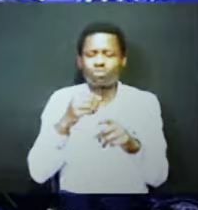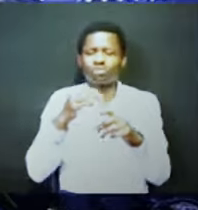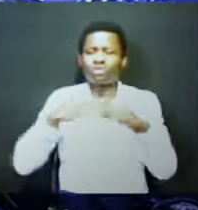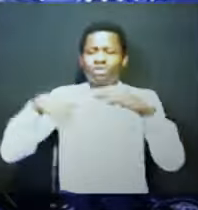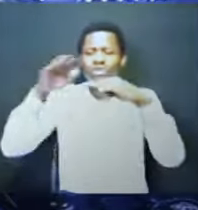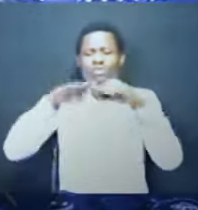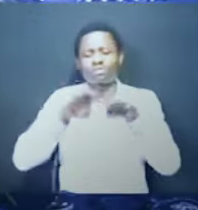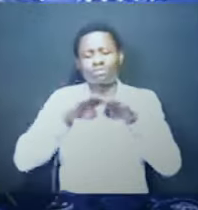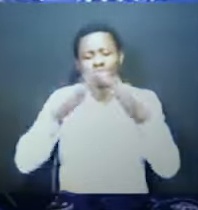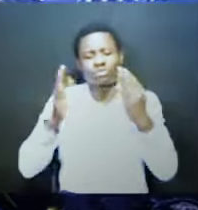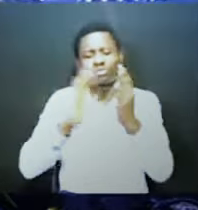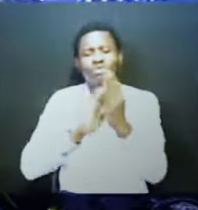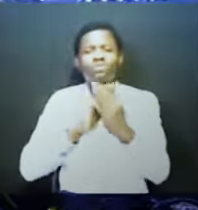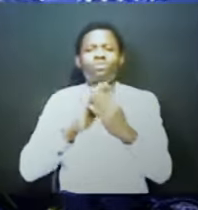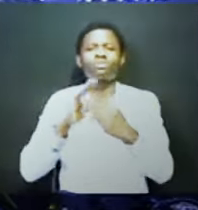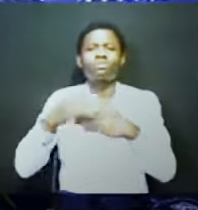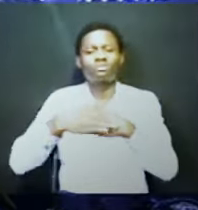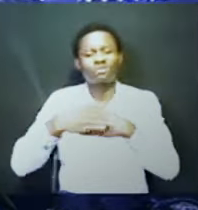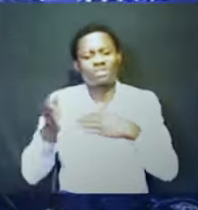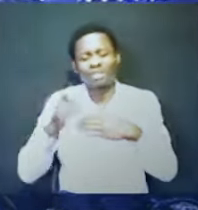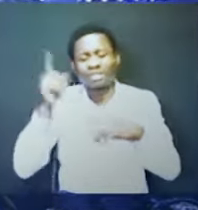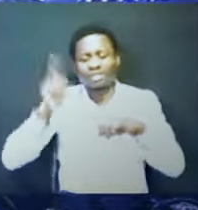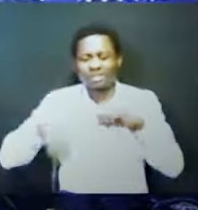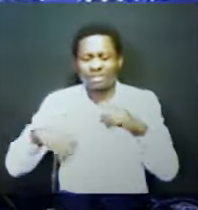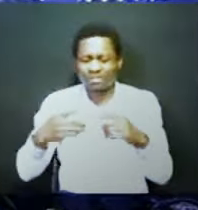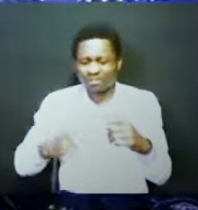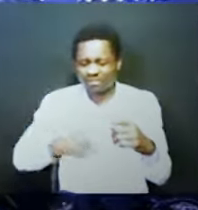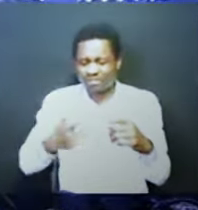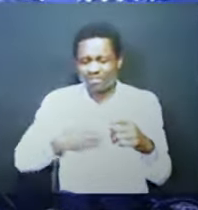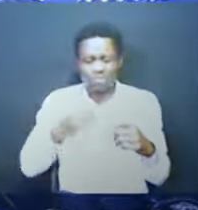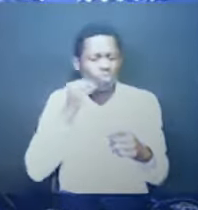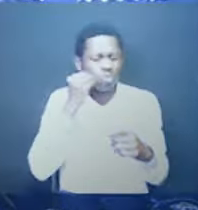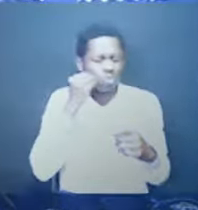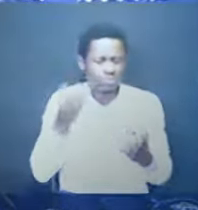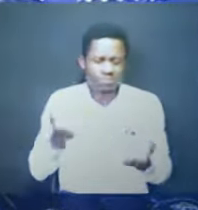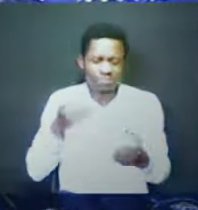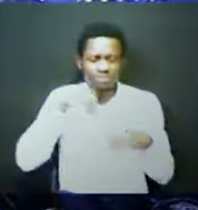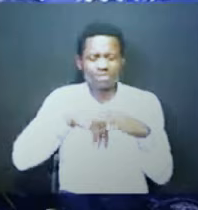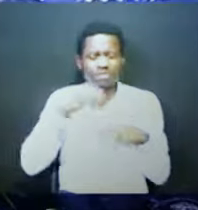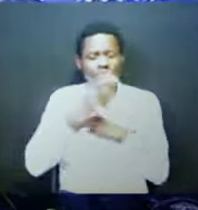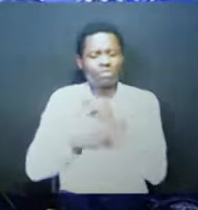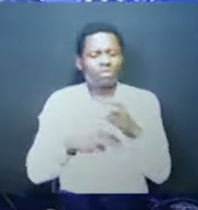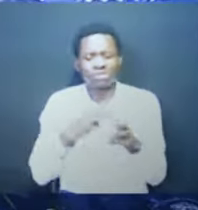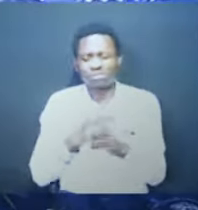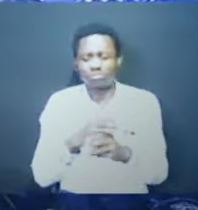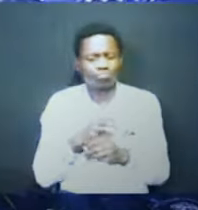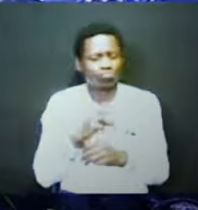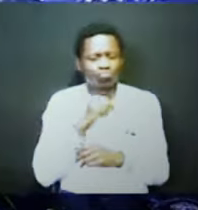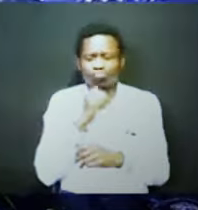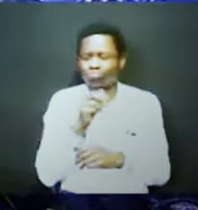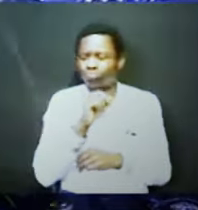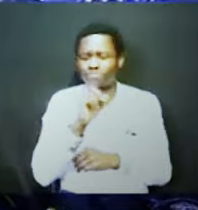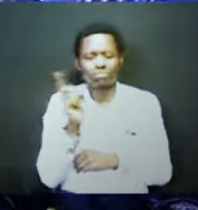heaven's open door. And I feel at home in this world